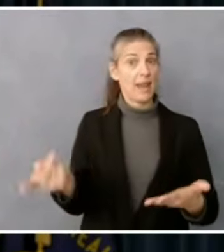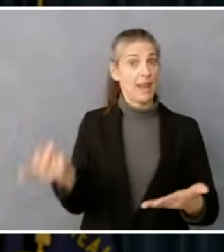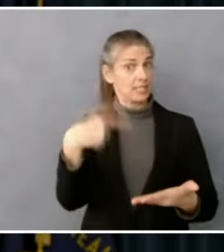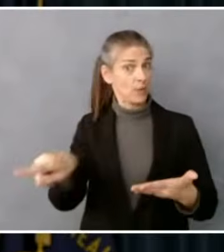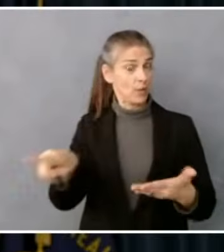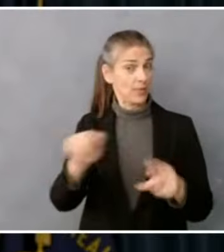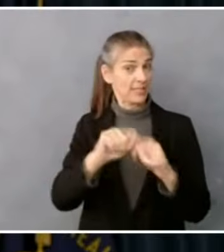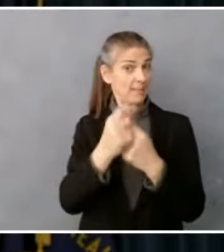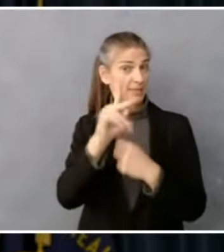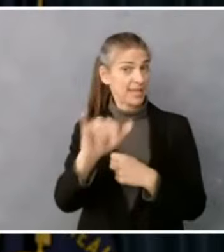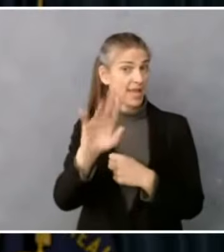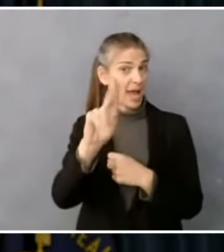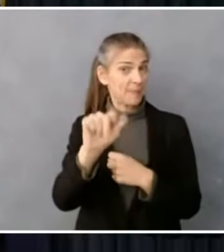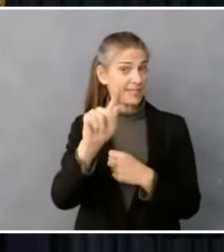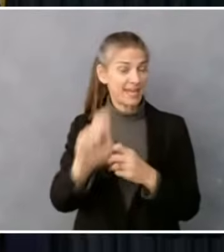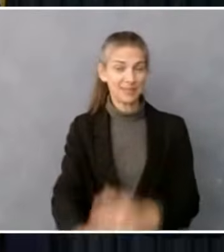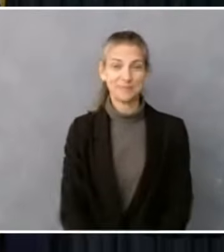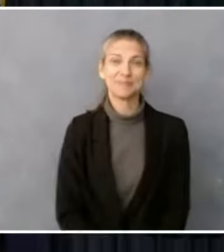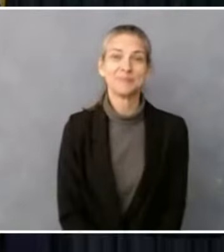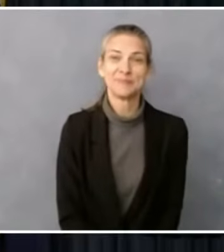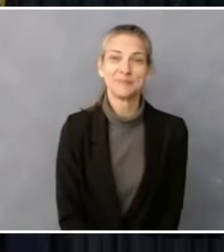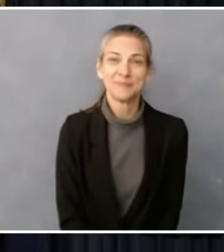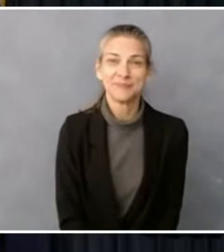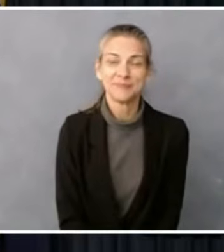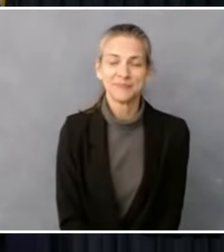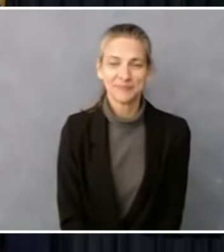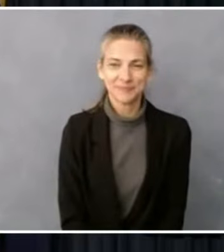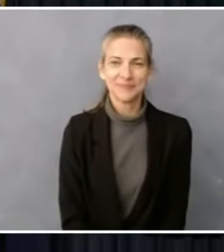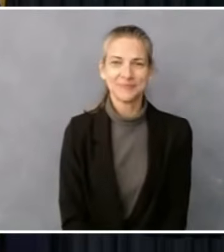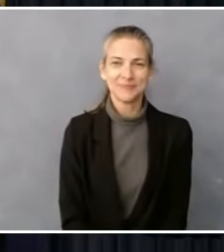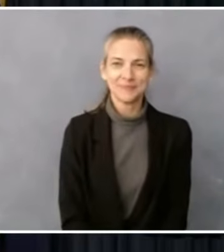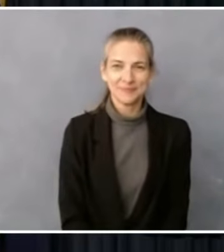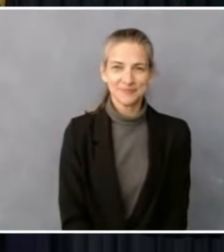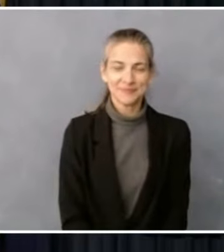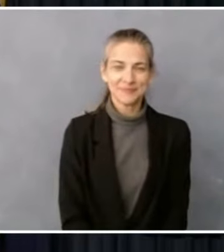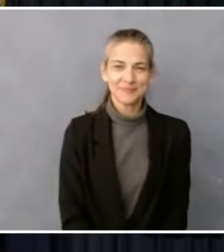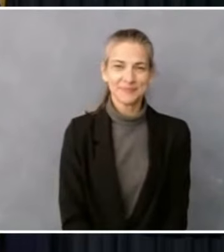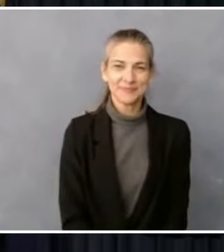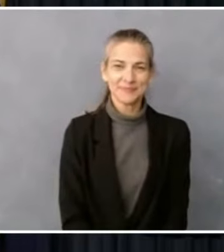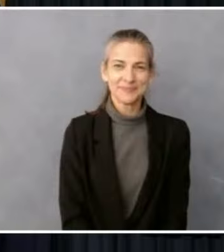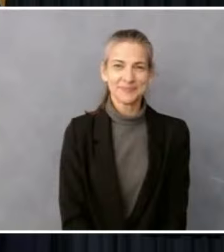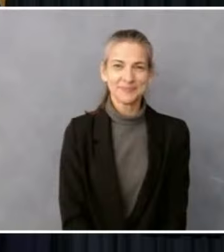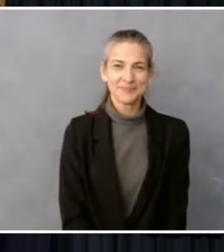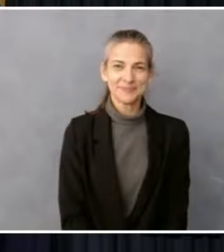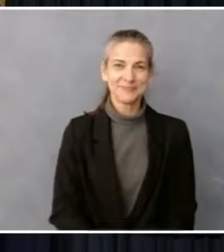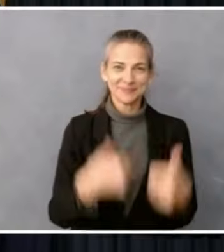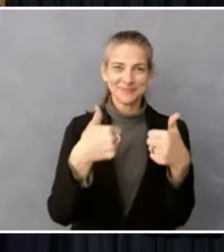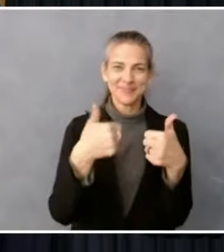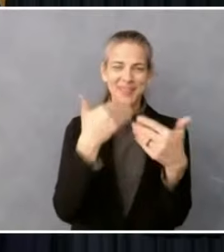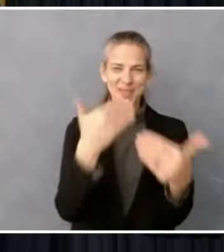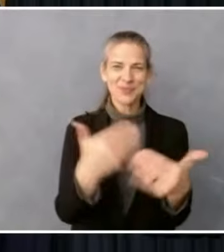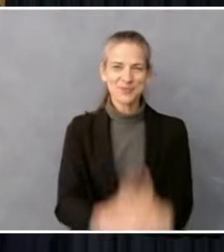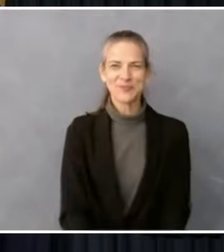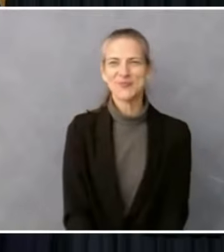Kentucky update. Okay, thank you all.